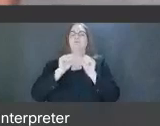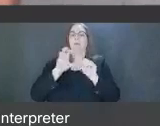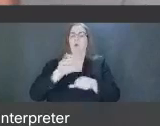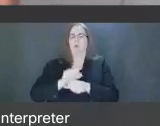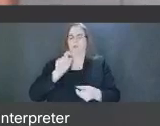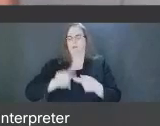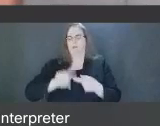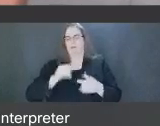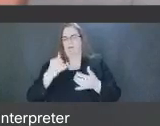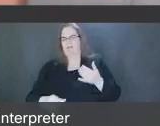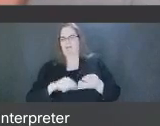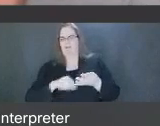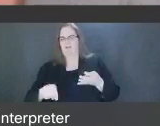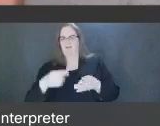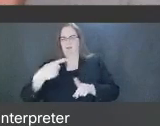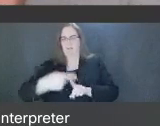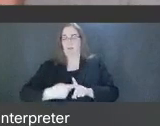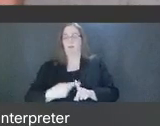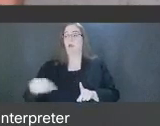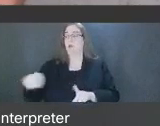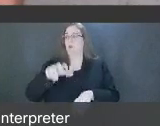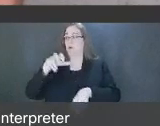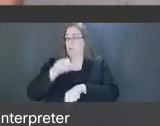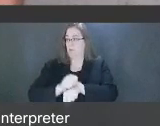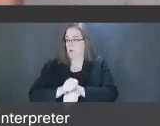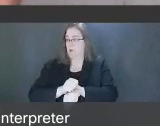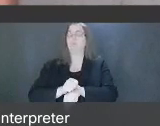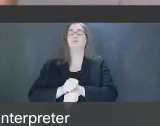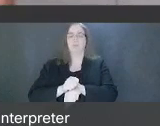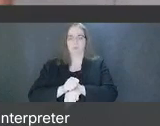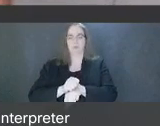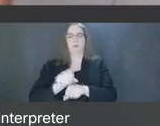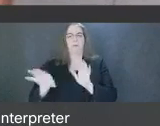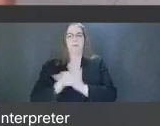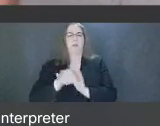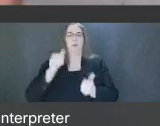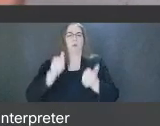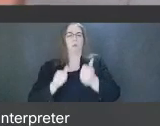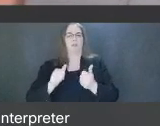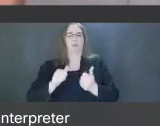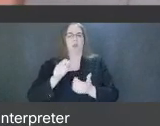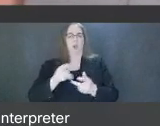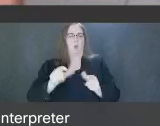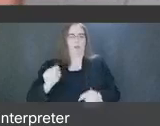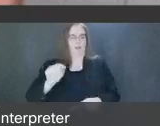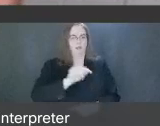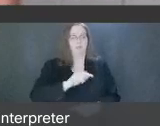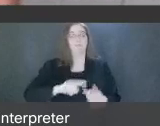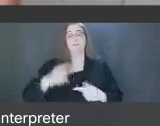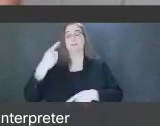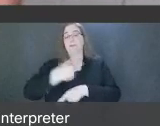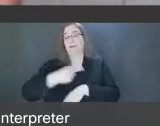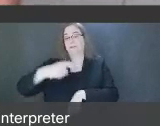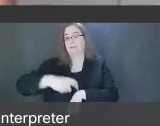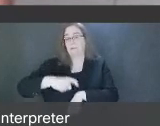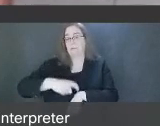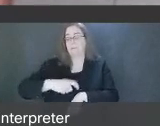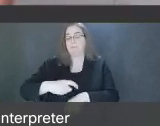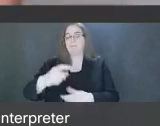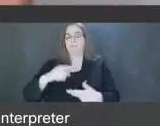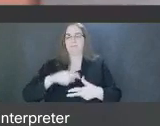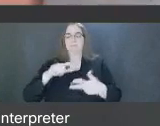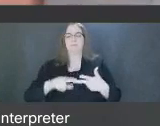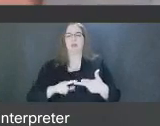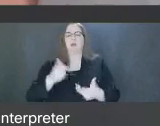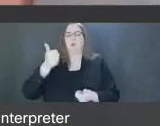month. Anyone who books with us will have the ability to choose their clinic location, the date and time of their appointment, and even